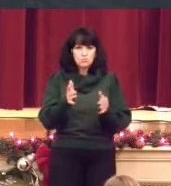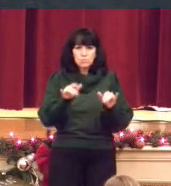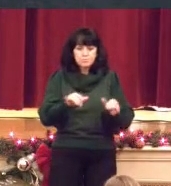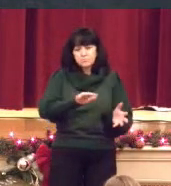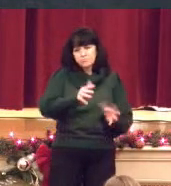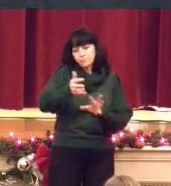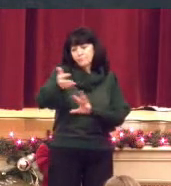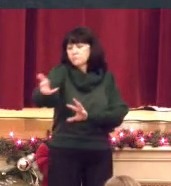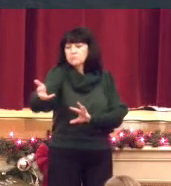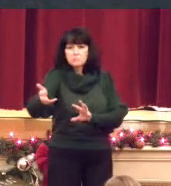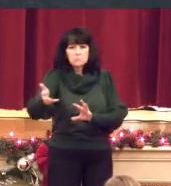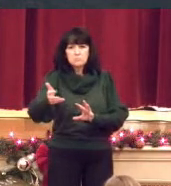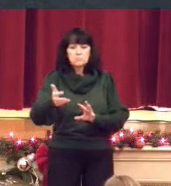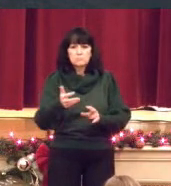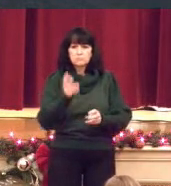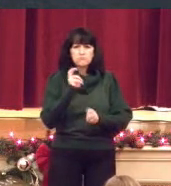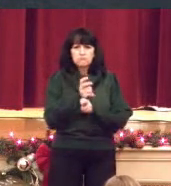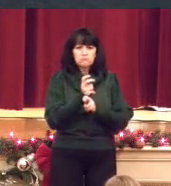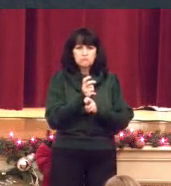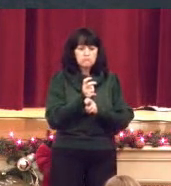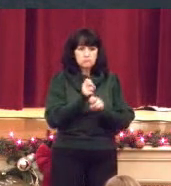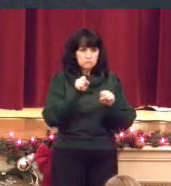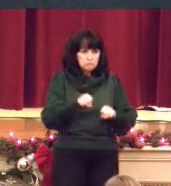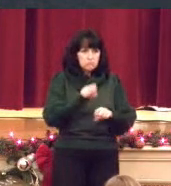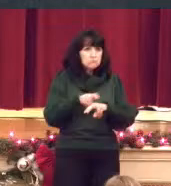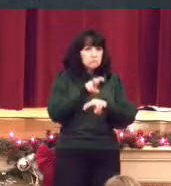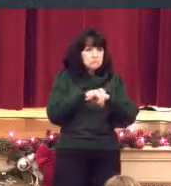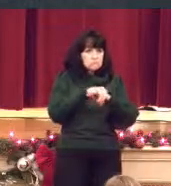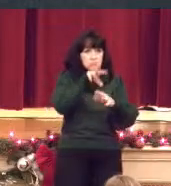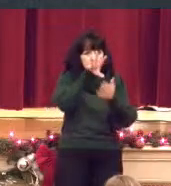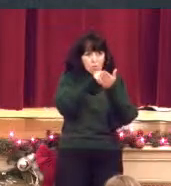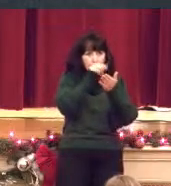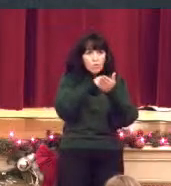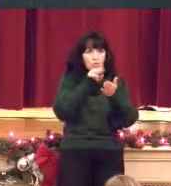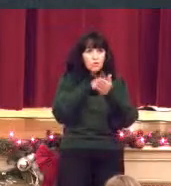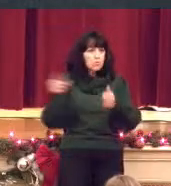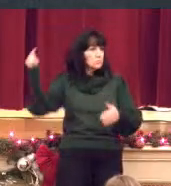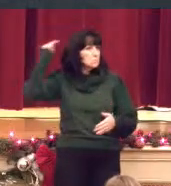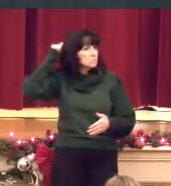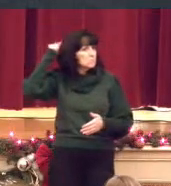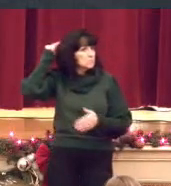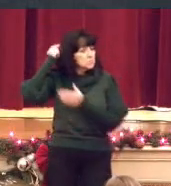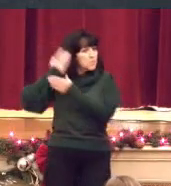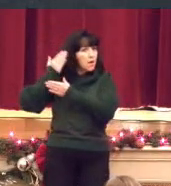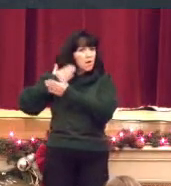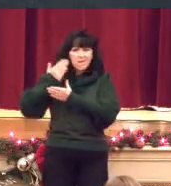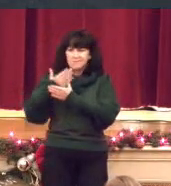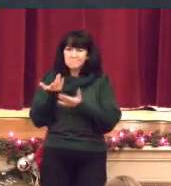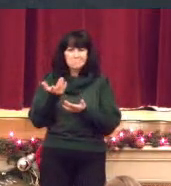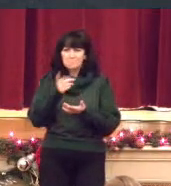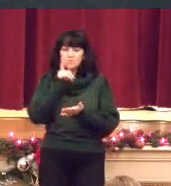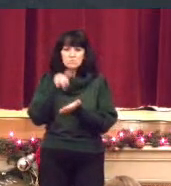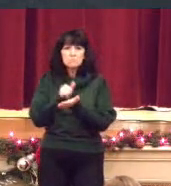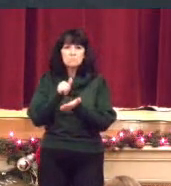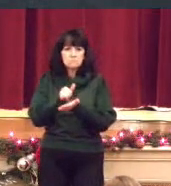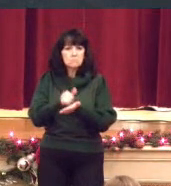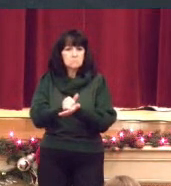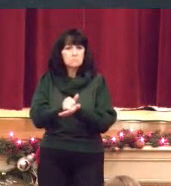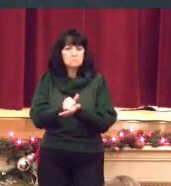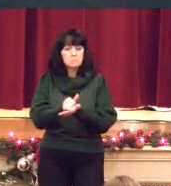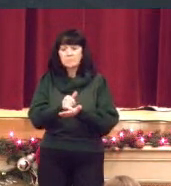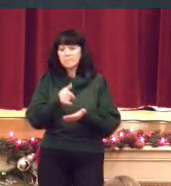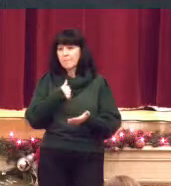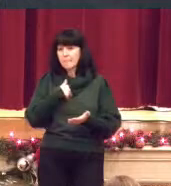think I've learned over the last several months that we've been doing this, that expectations,